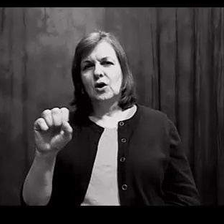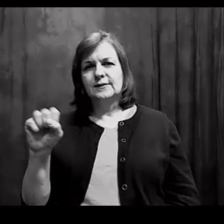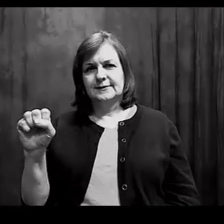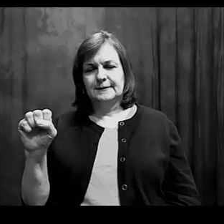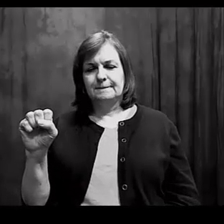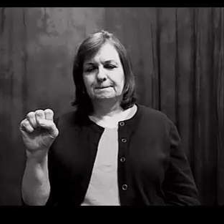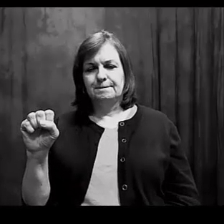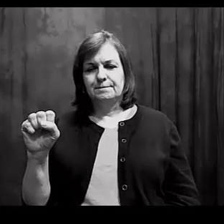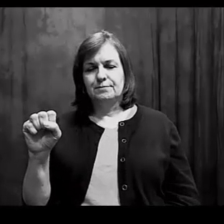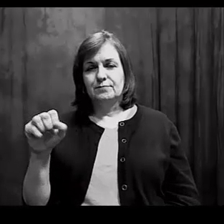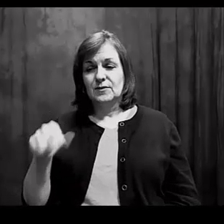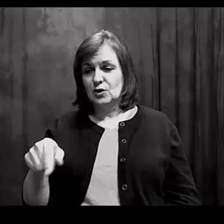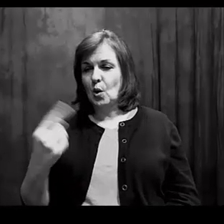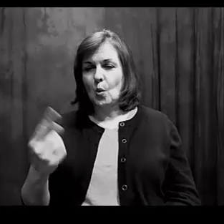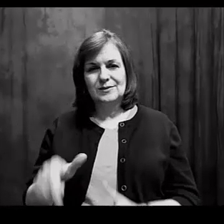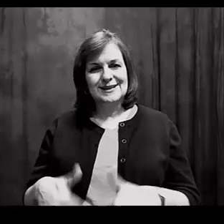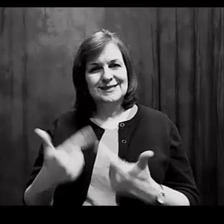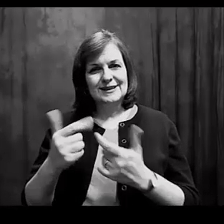or mosses.